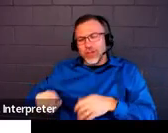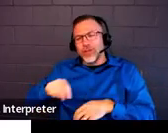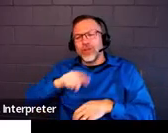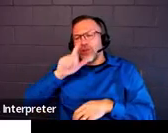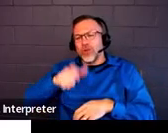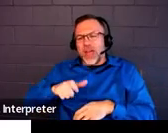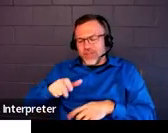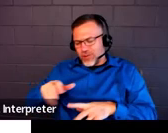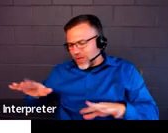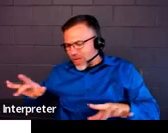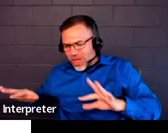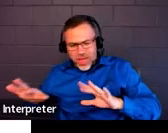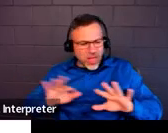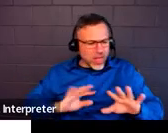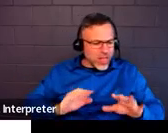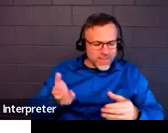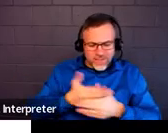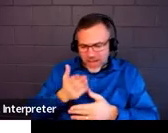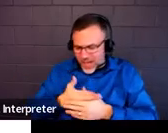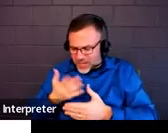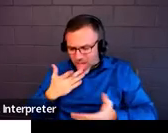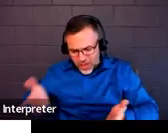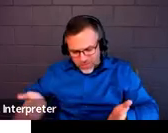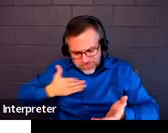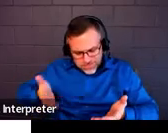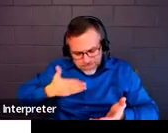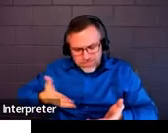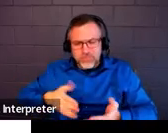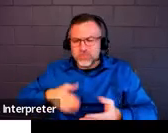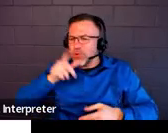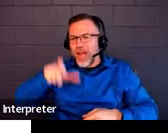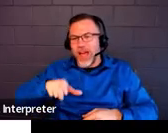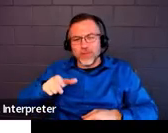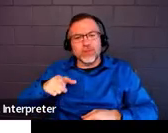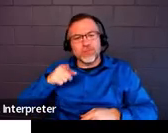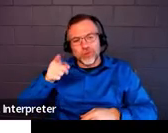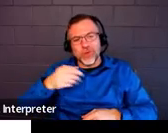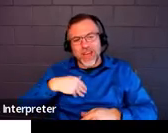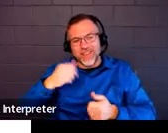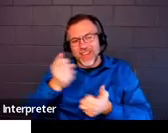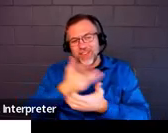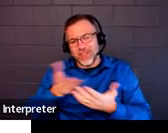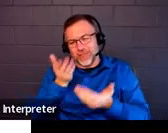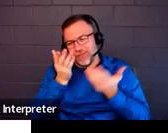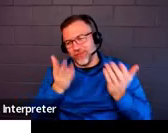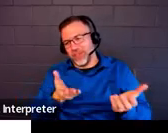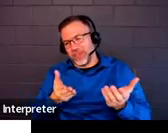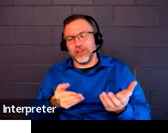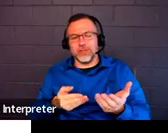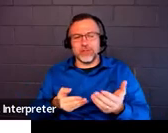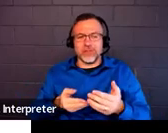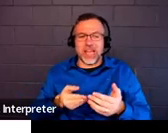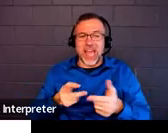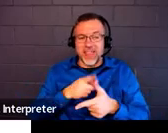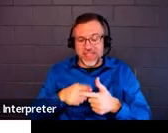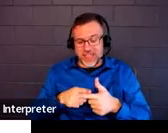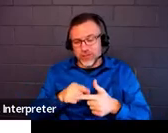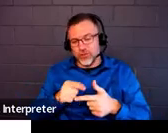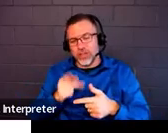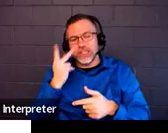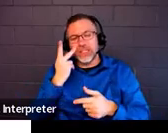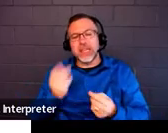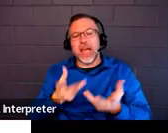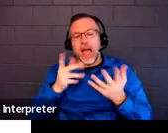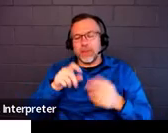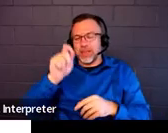through files, et cetera, but actually having those data points ready so the team can really talk about them and make an informed decision